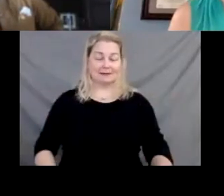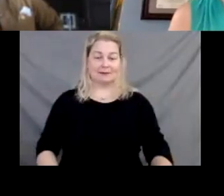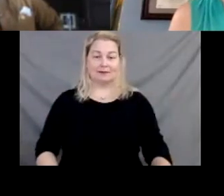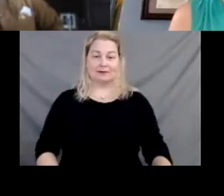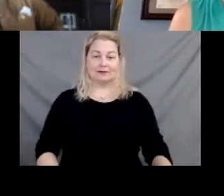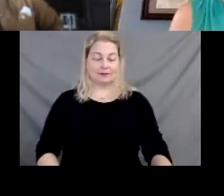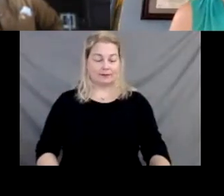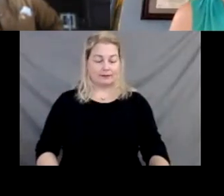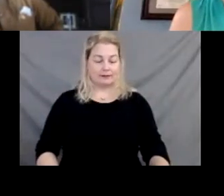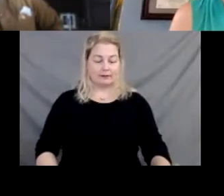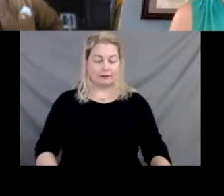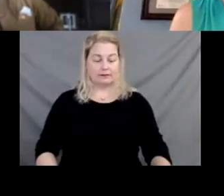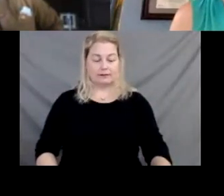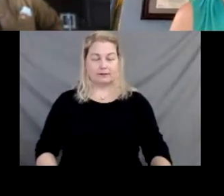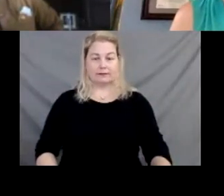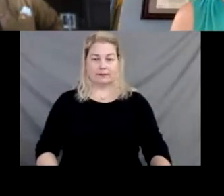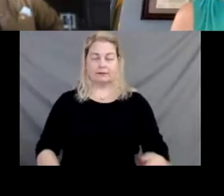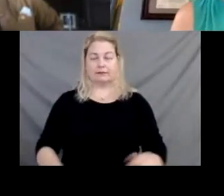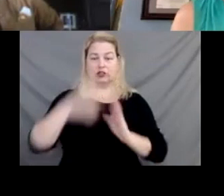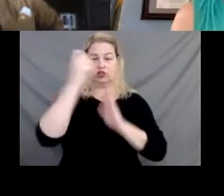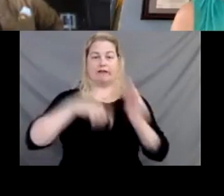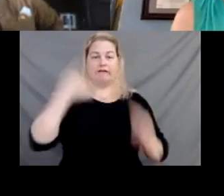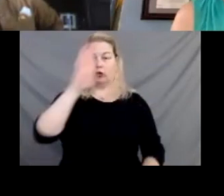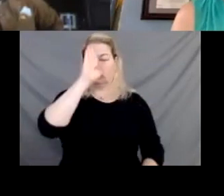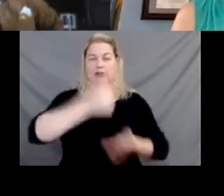relief priorities?